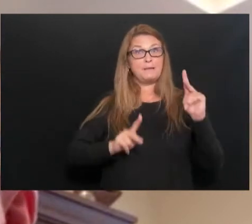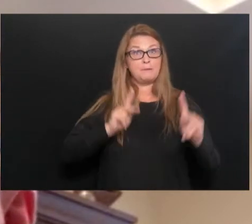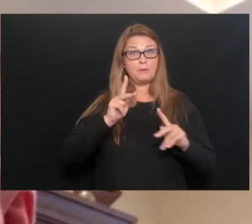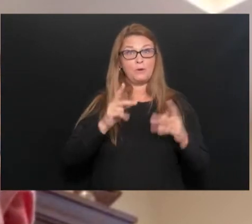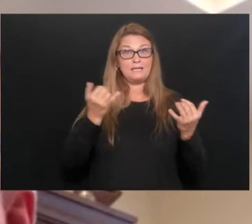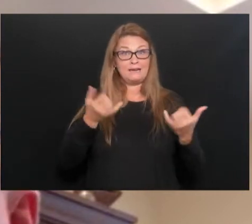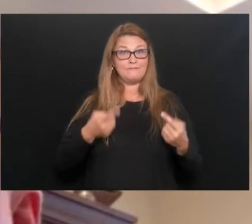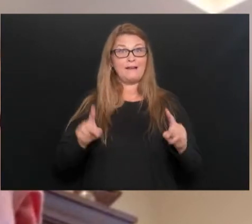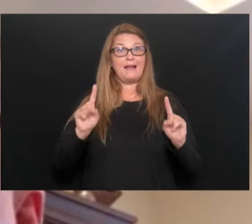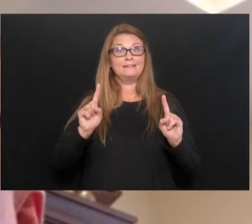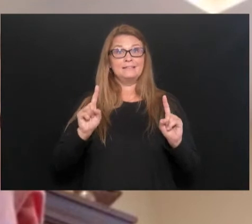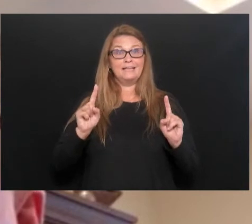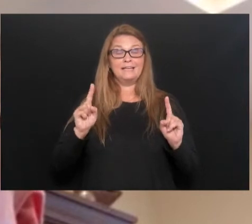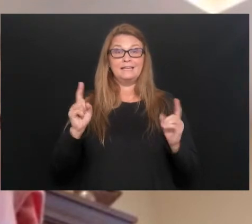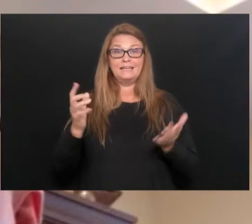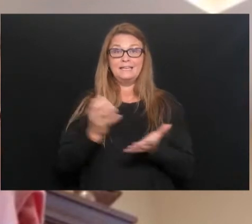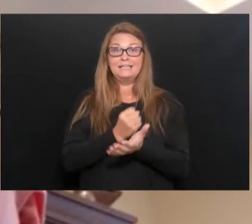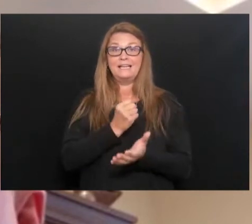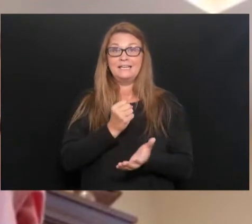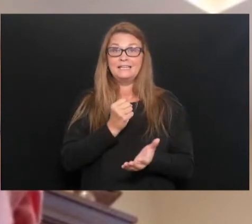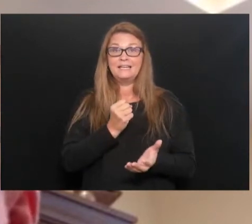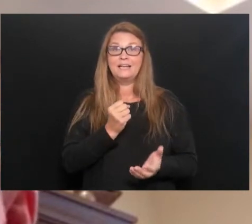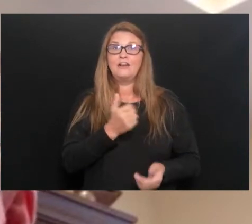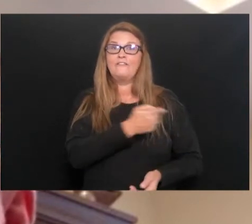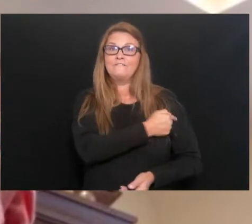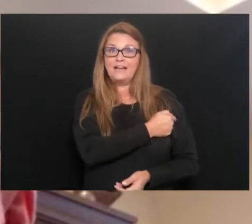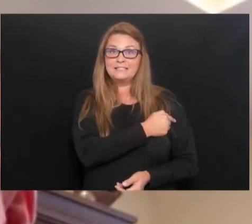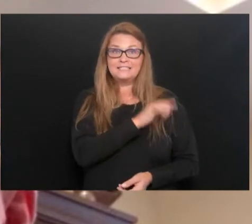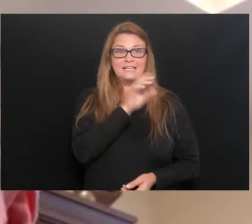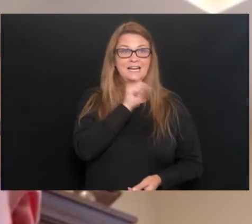numbers. 18 years and older,